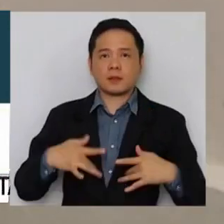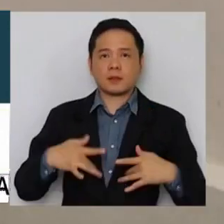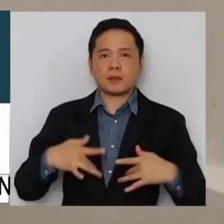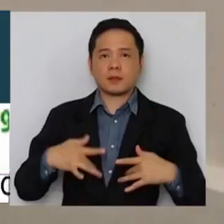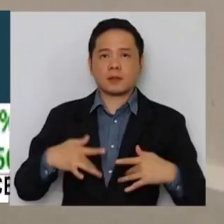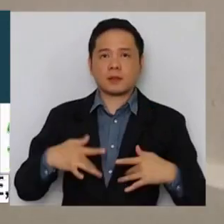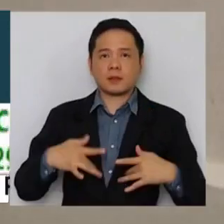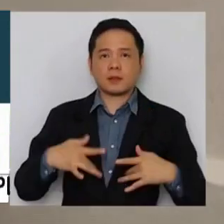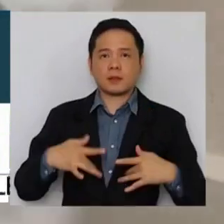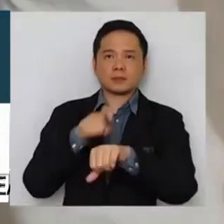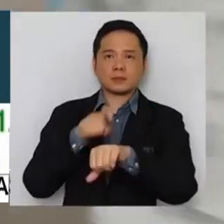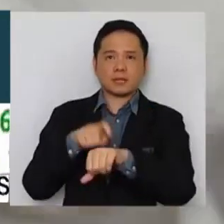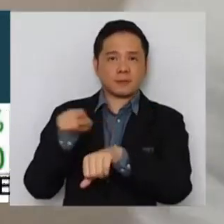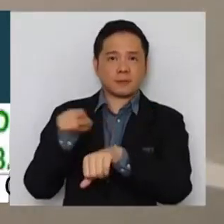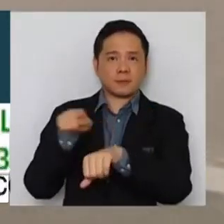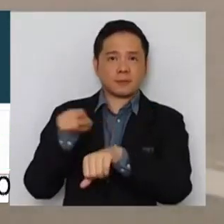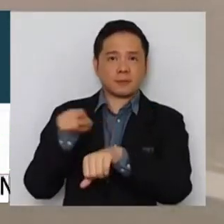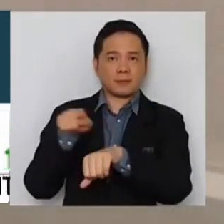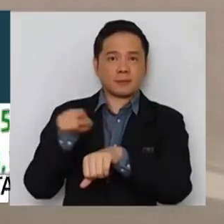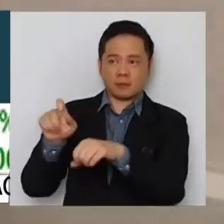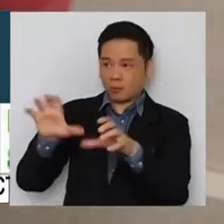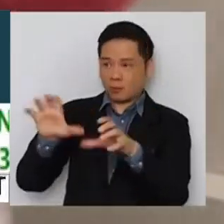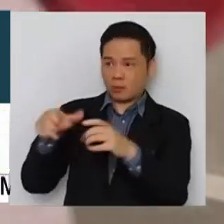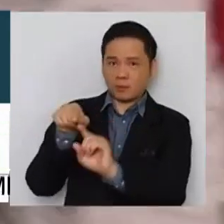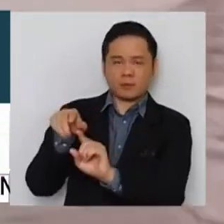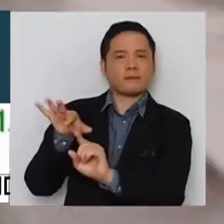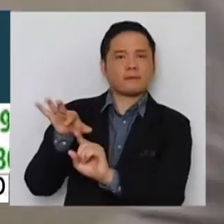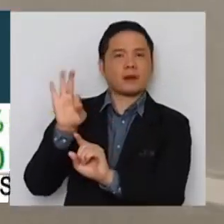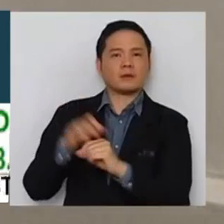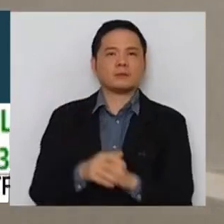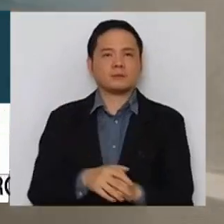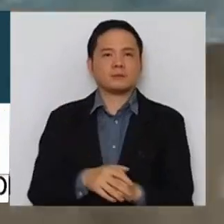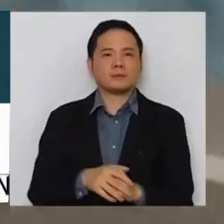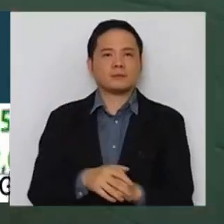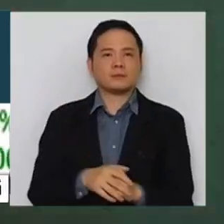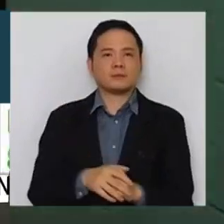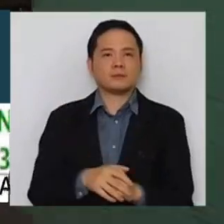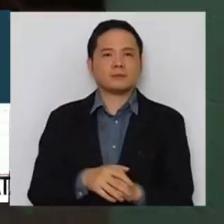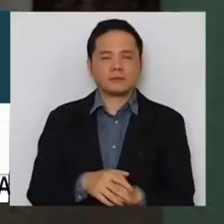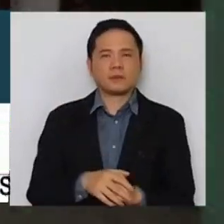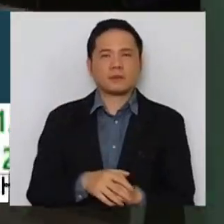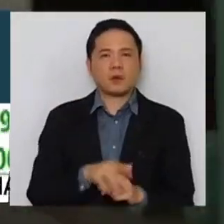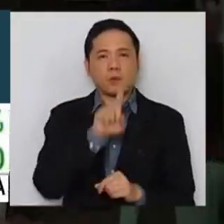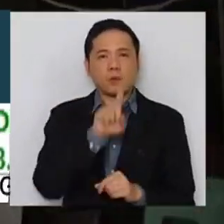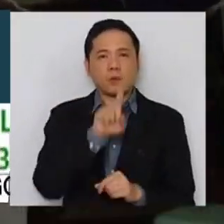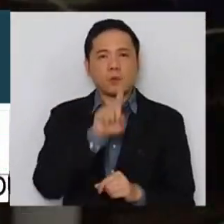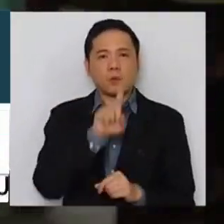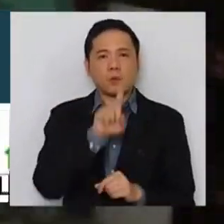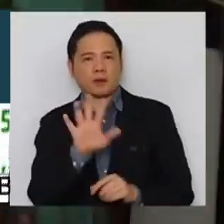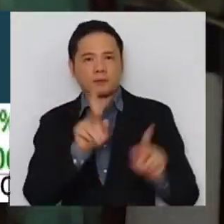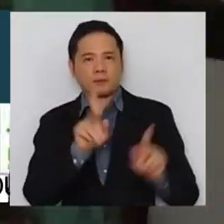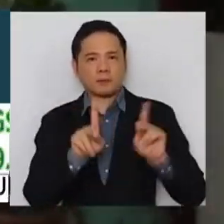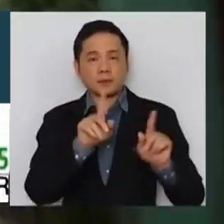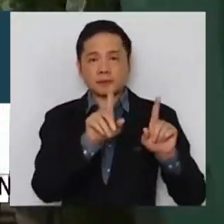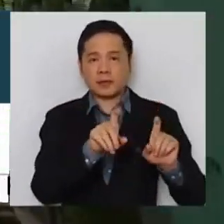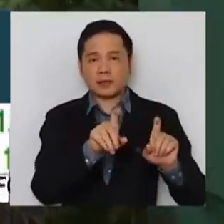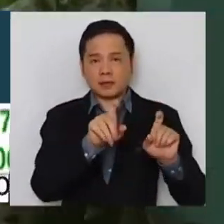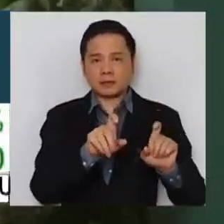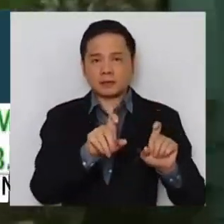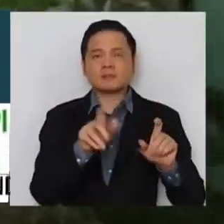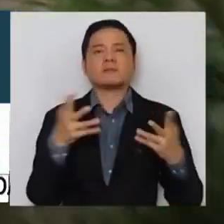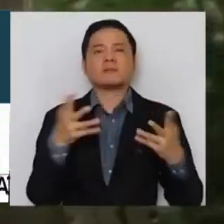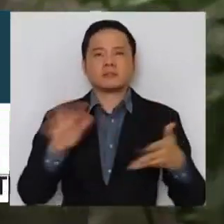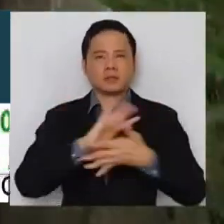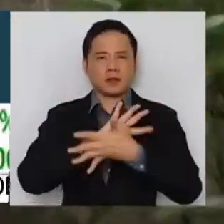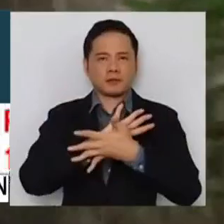One in five of those tested by the project were positive for COVID-19 and were offered care at the holy site in community